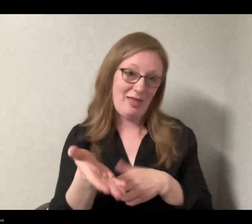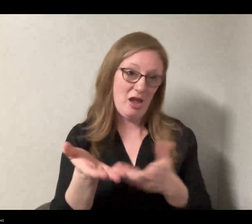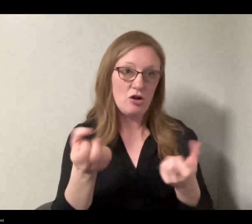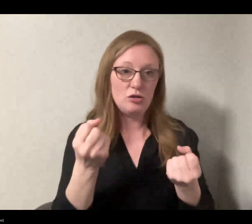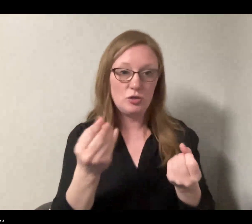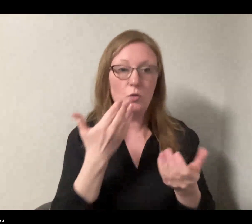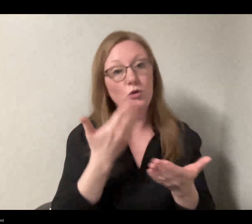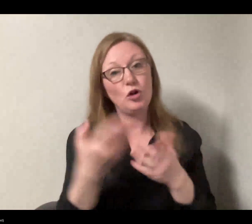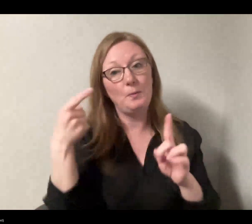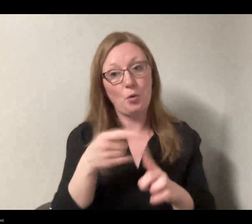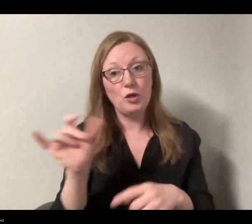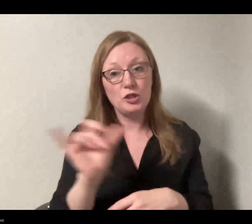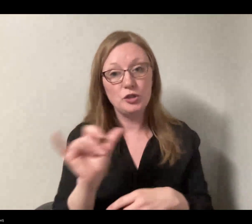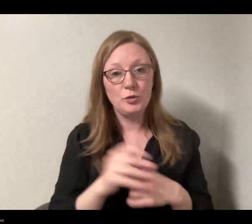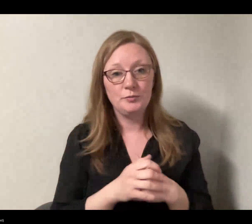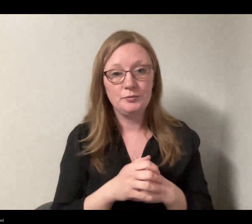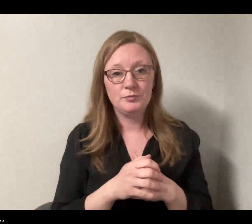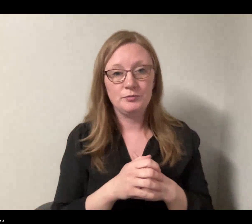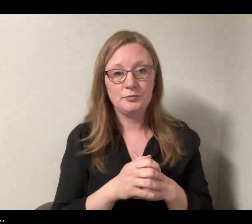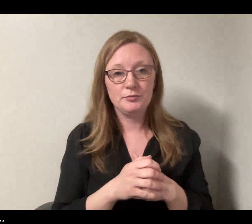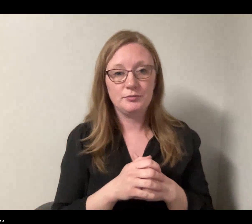good anecdotal information.